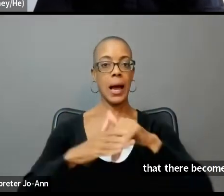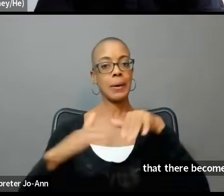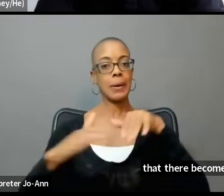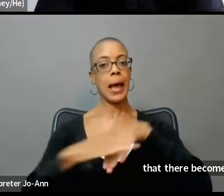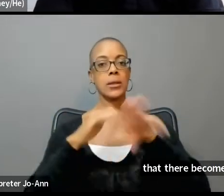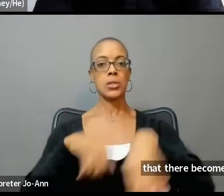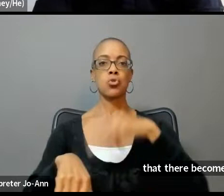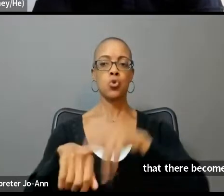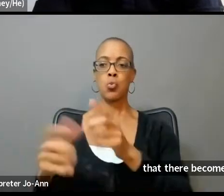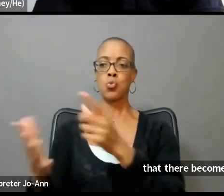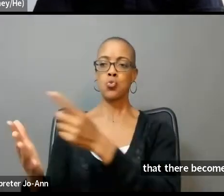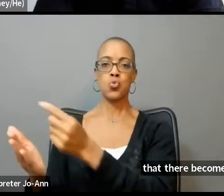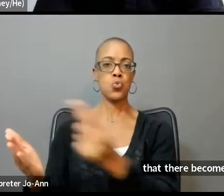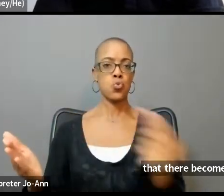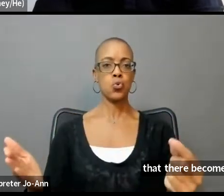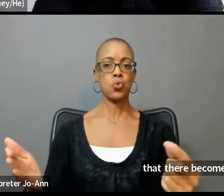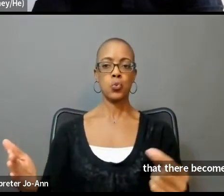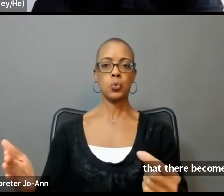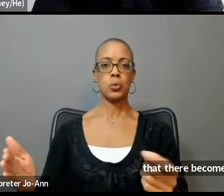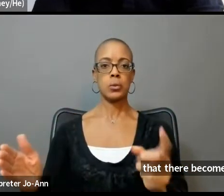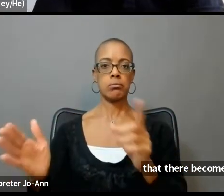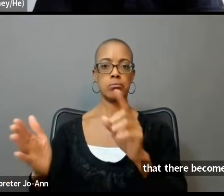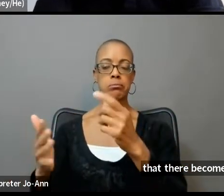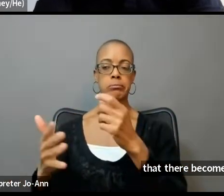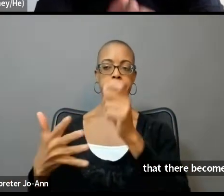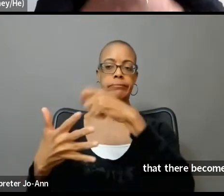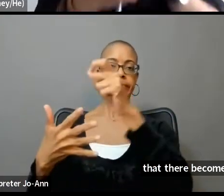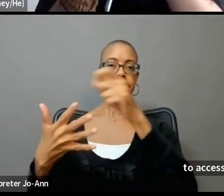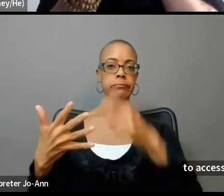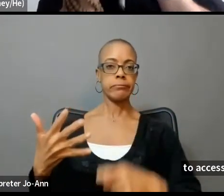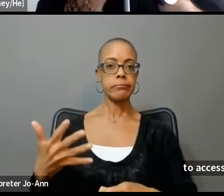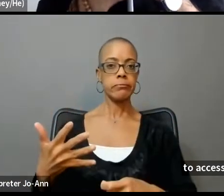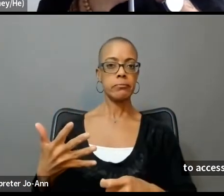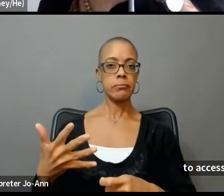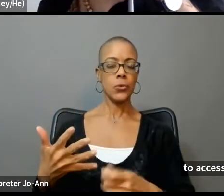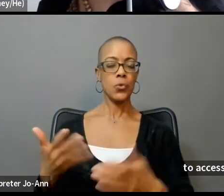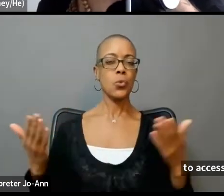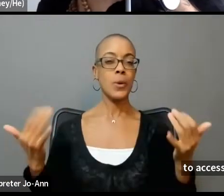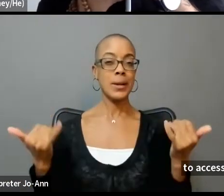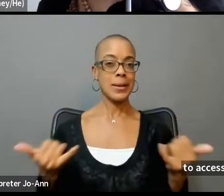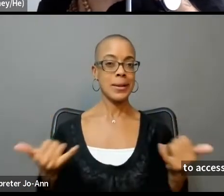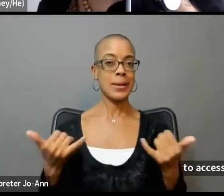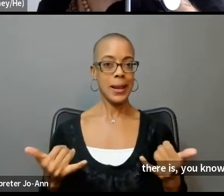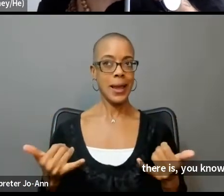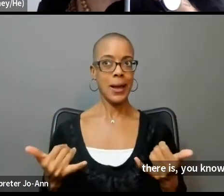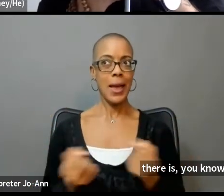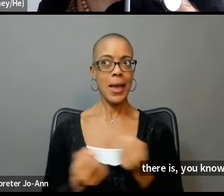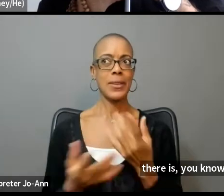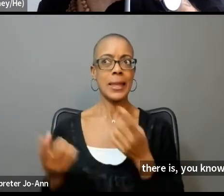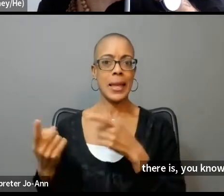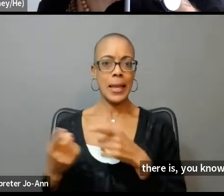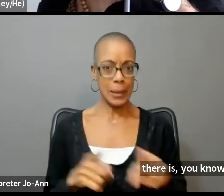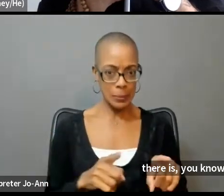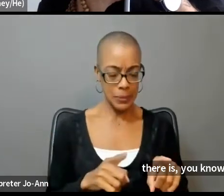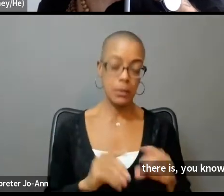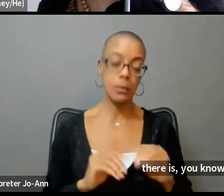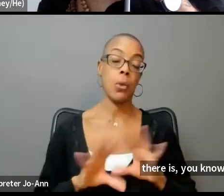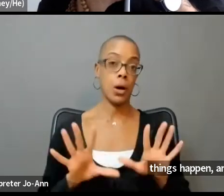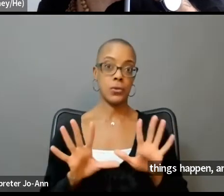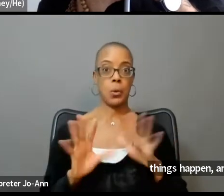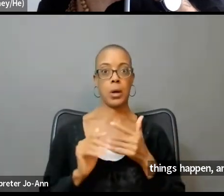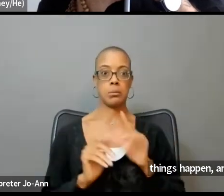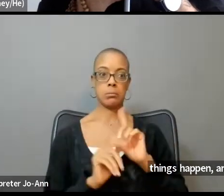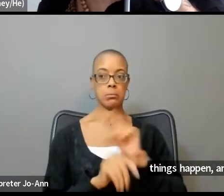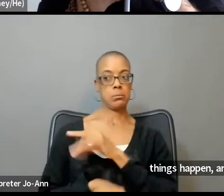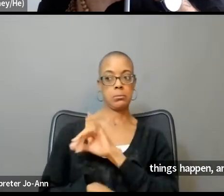right? And so there is, in our own spaces, all these sorts of things happen. And I mean, obviously, I'd love to hear from Jade